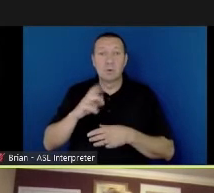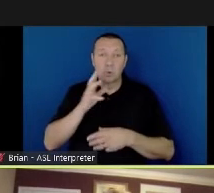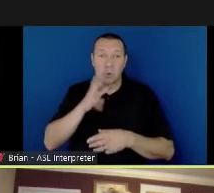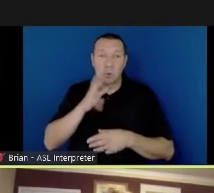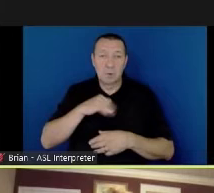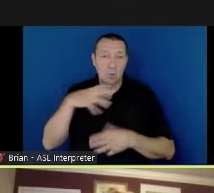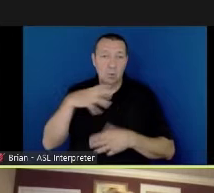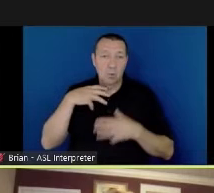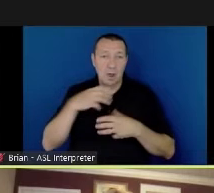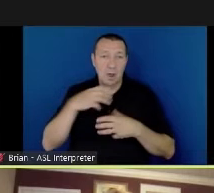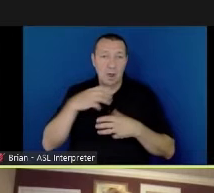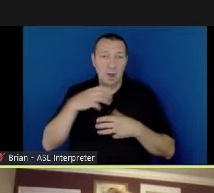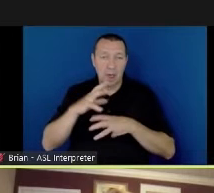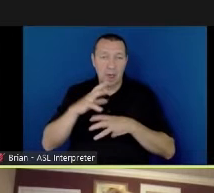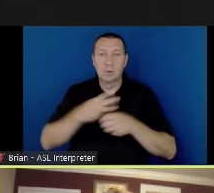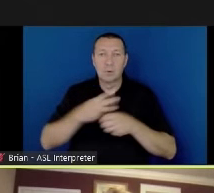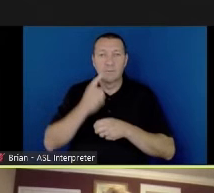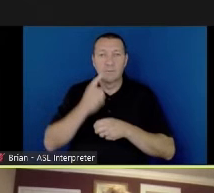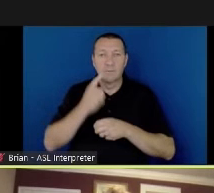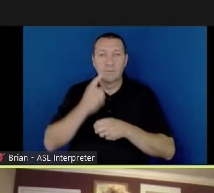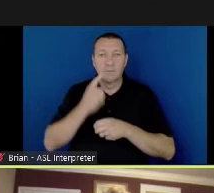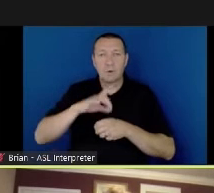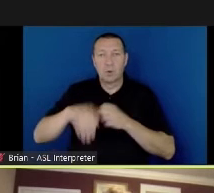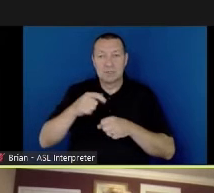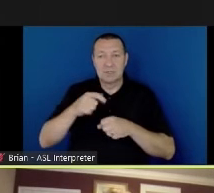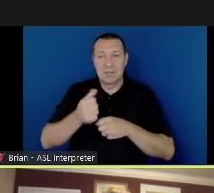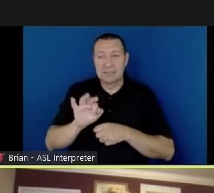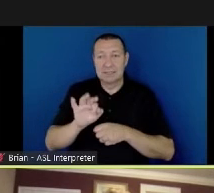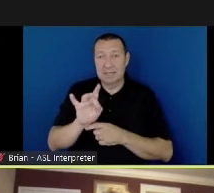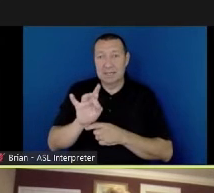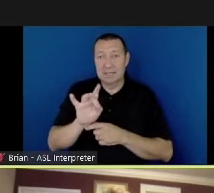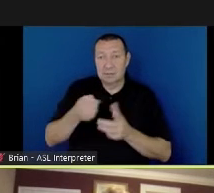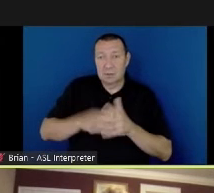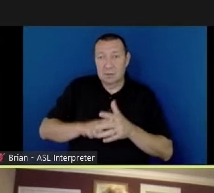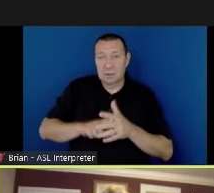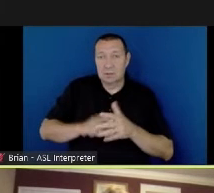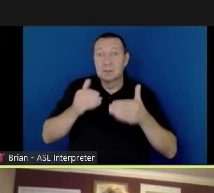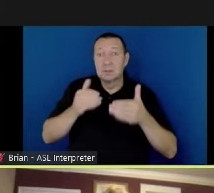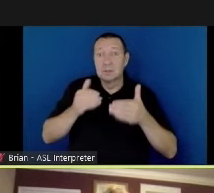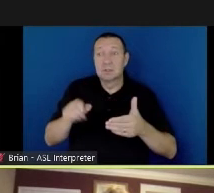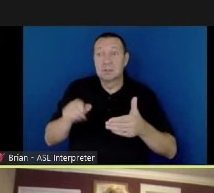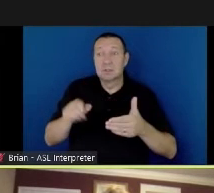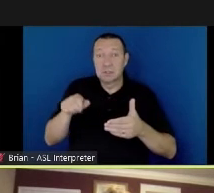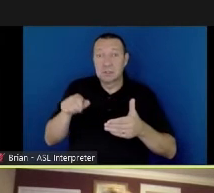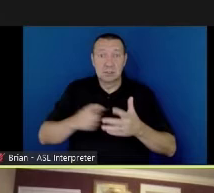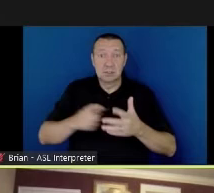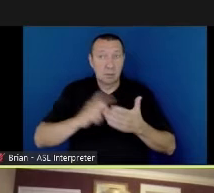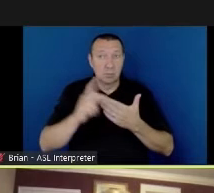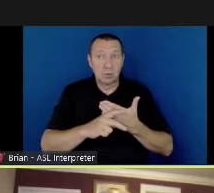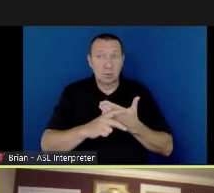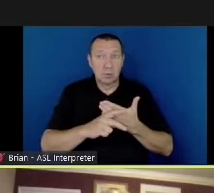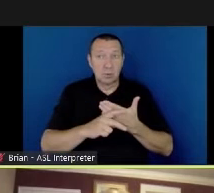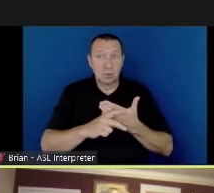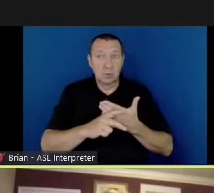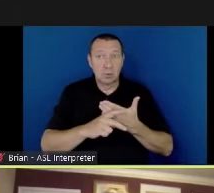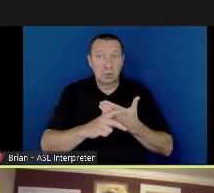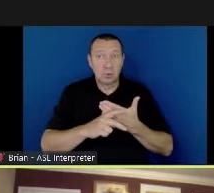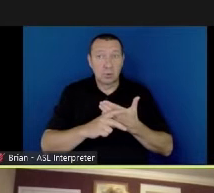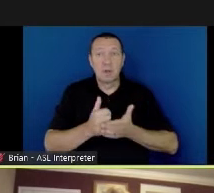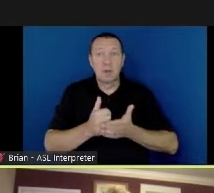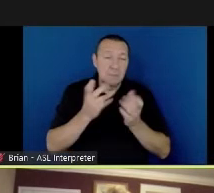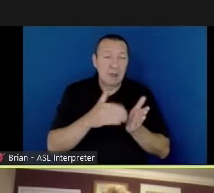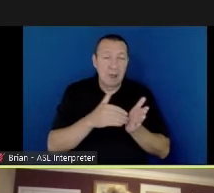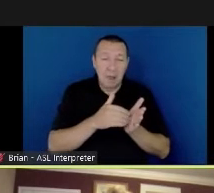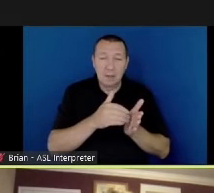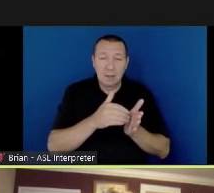creation, which was 1986. She has been the driving force behind a program enabling thousands of women and children